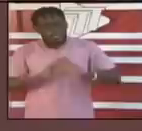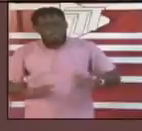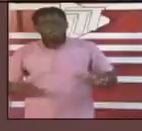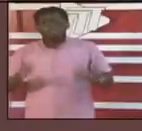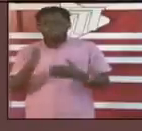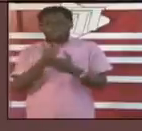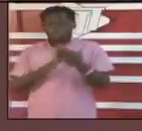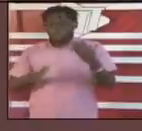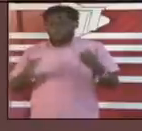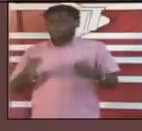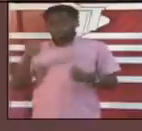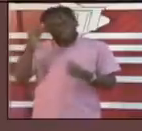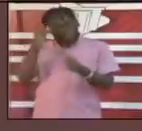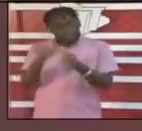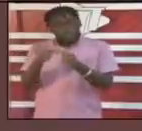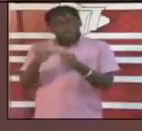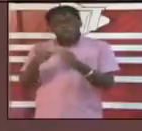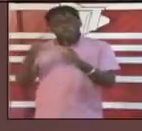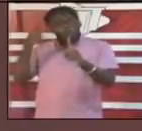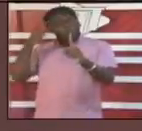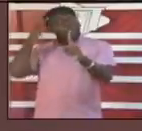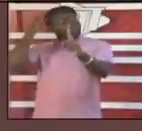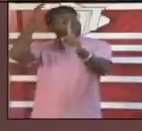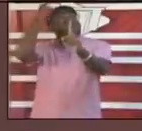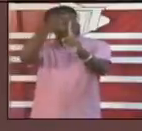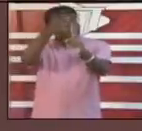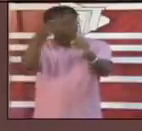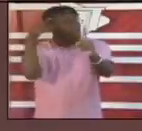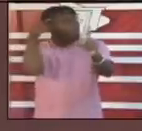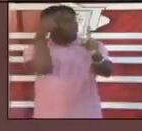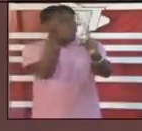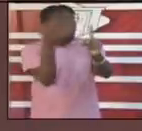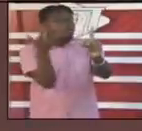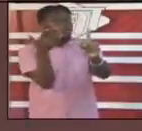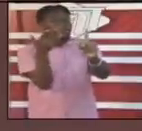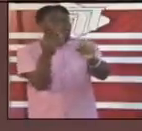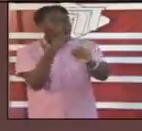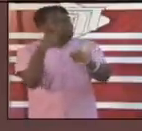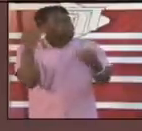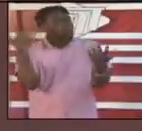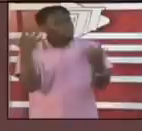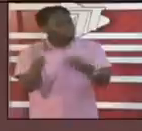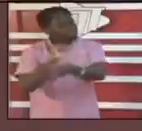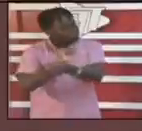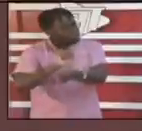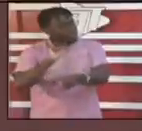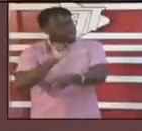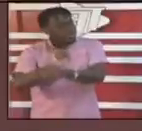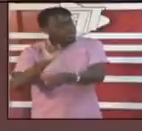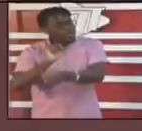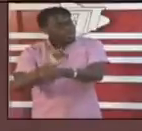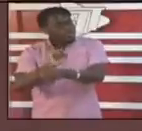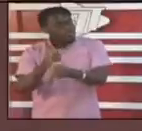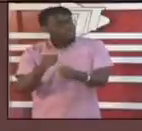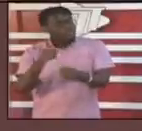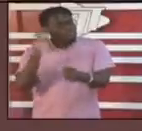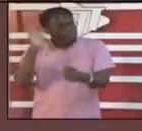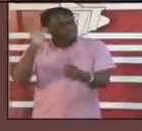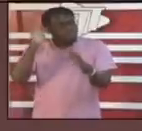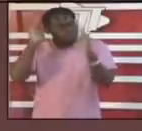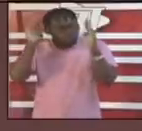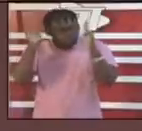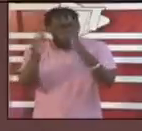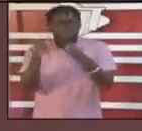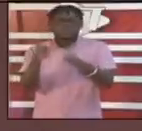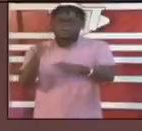hard and achieve your goals. To those whose path is unclear,